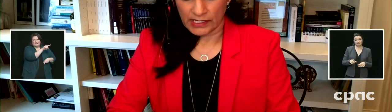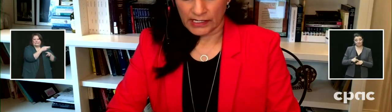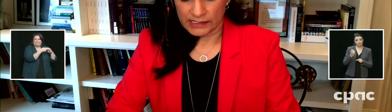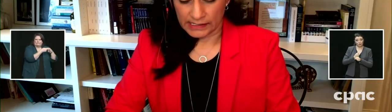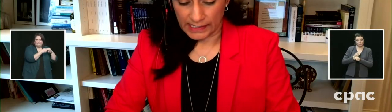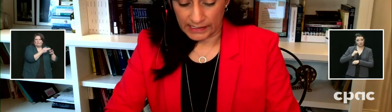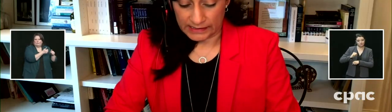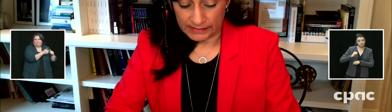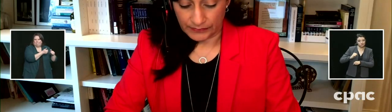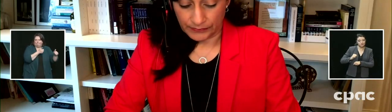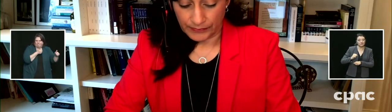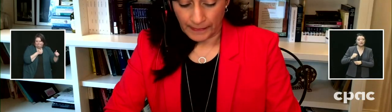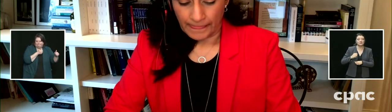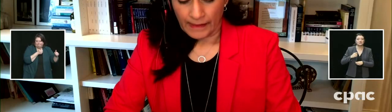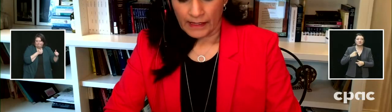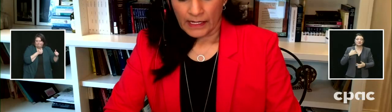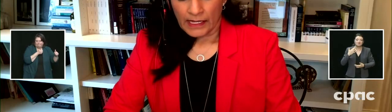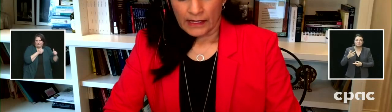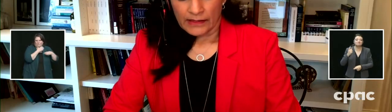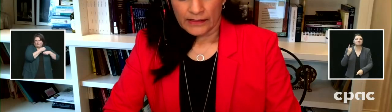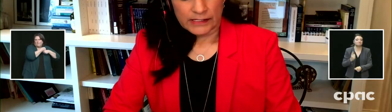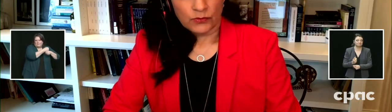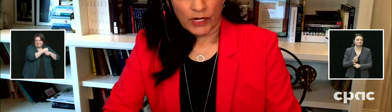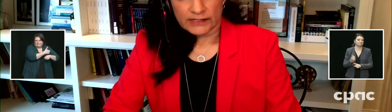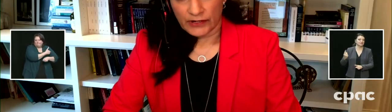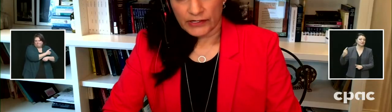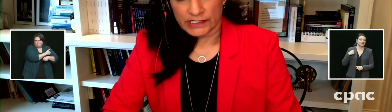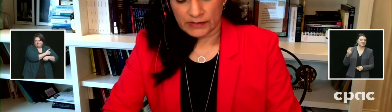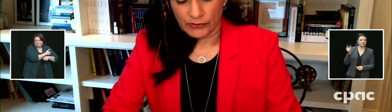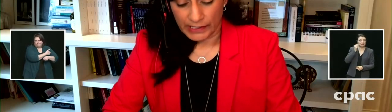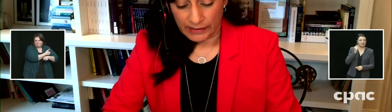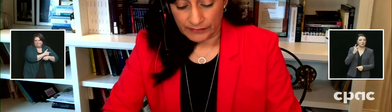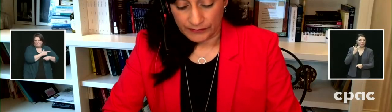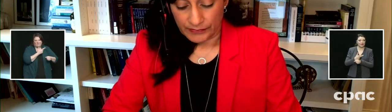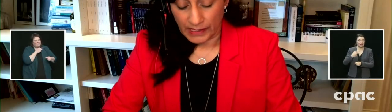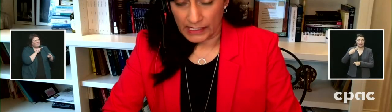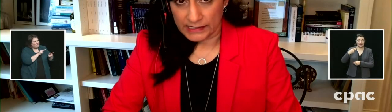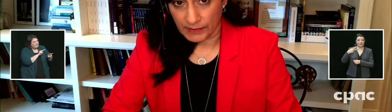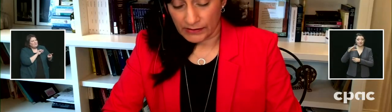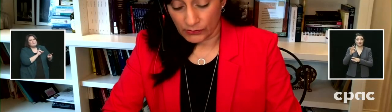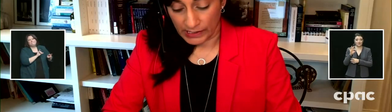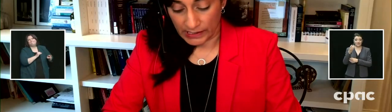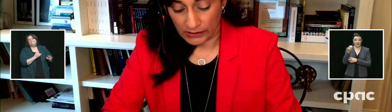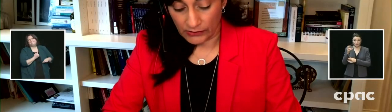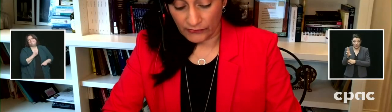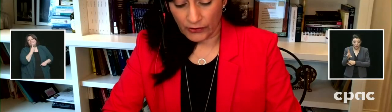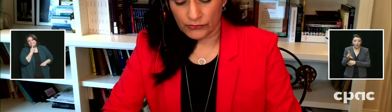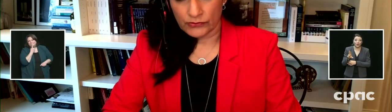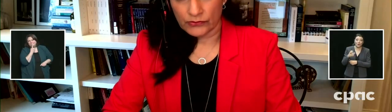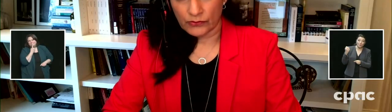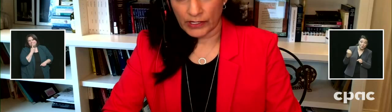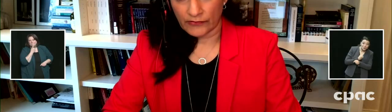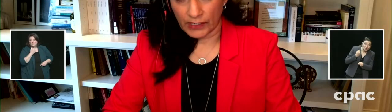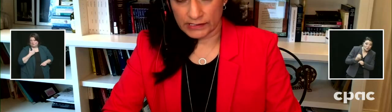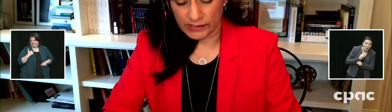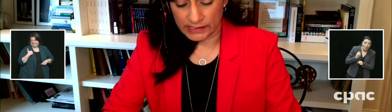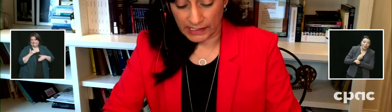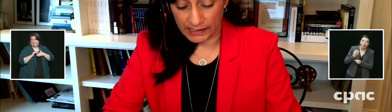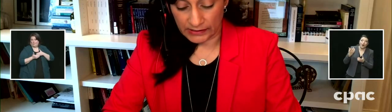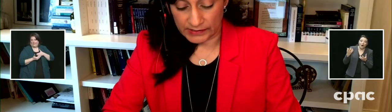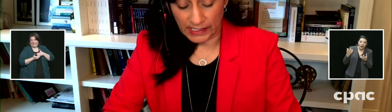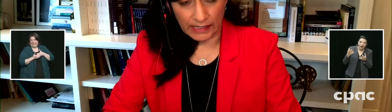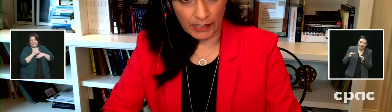disruption delays. This was very disappointing, and I spent the weekend on the phone with